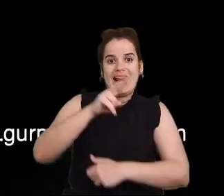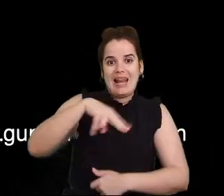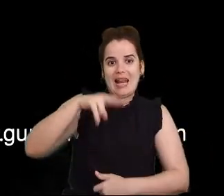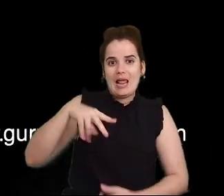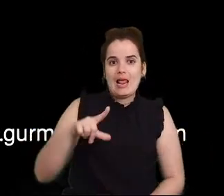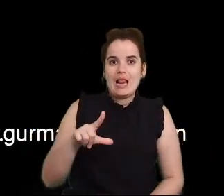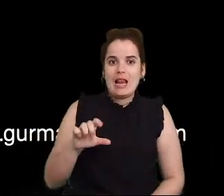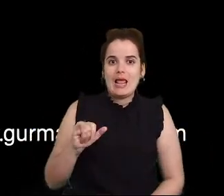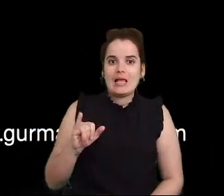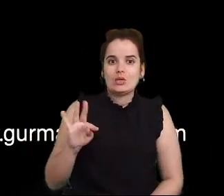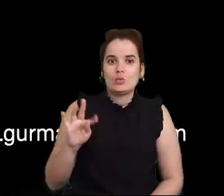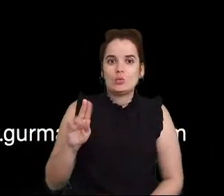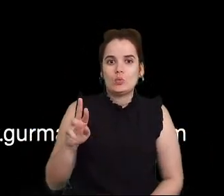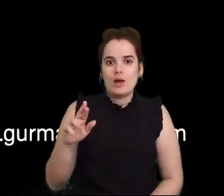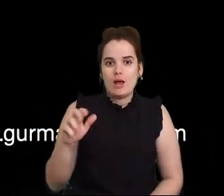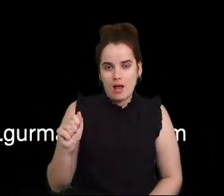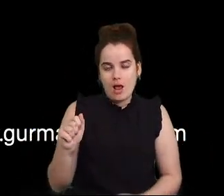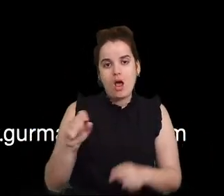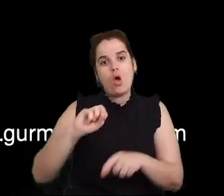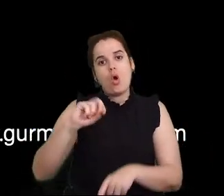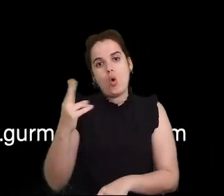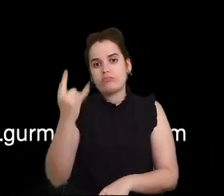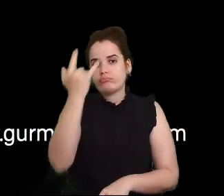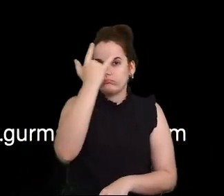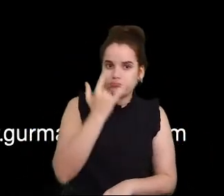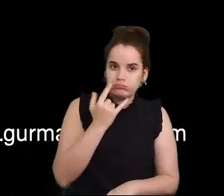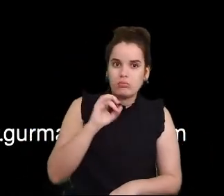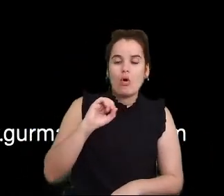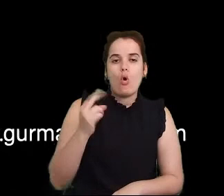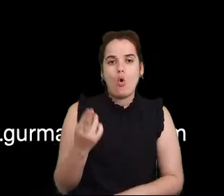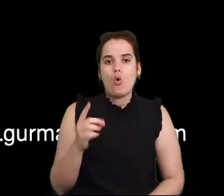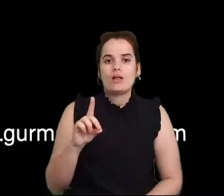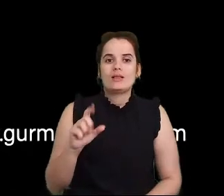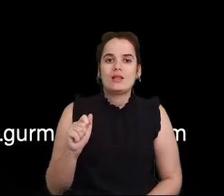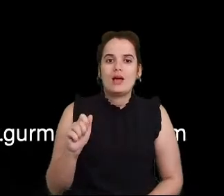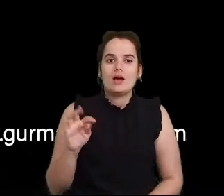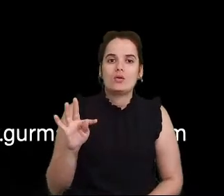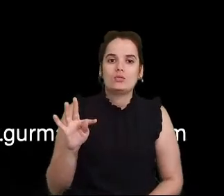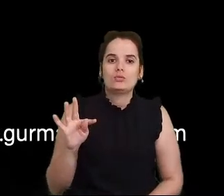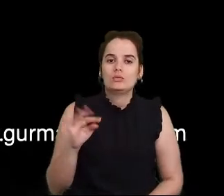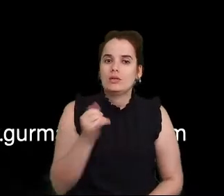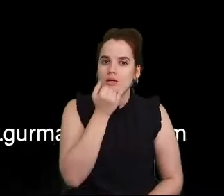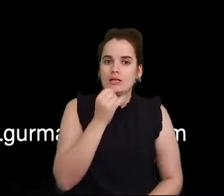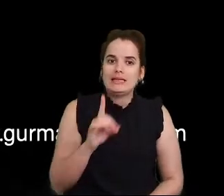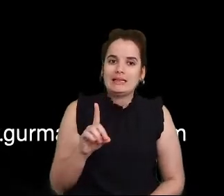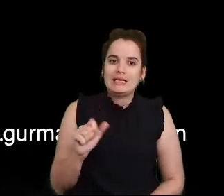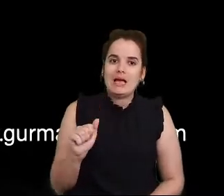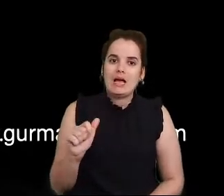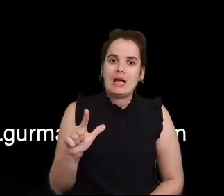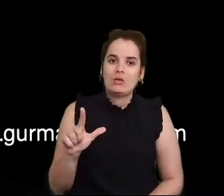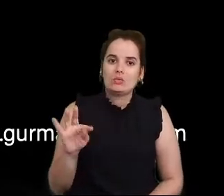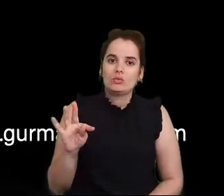are colorblind are able to decipher the meaning. A lot of